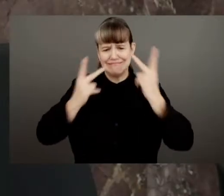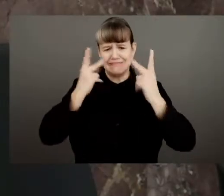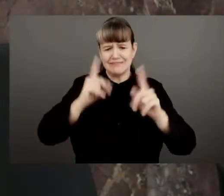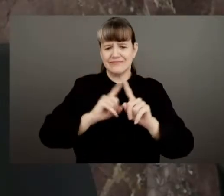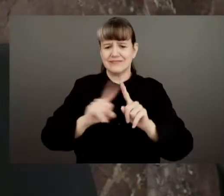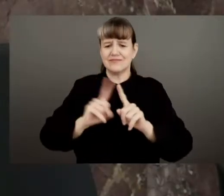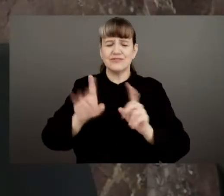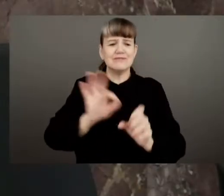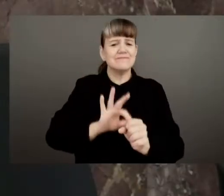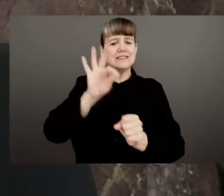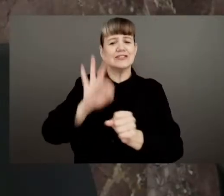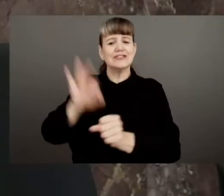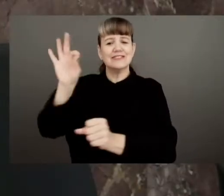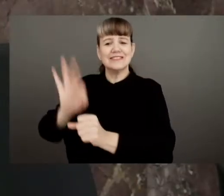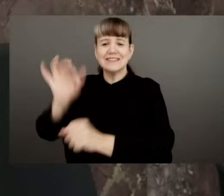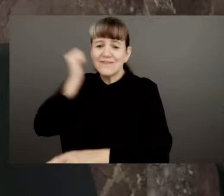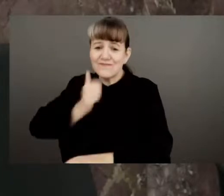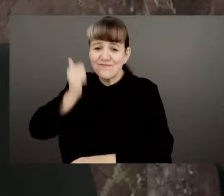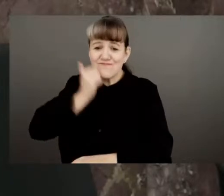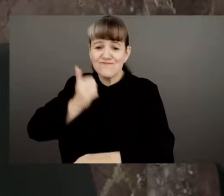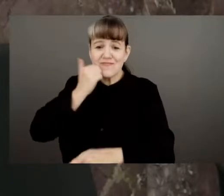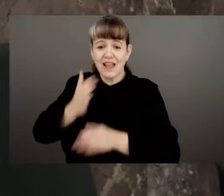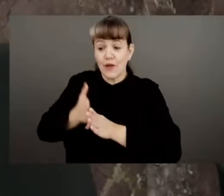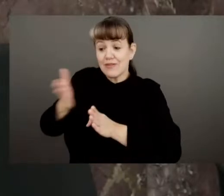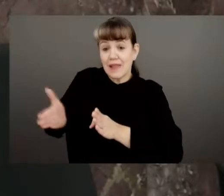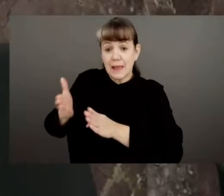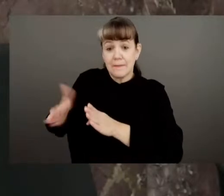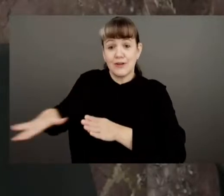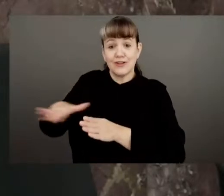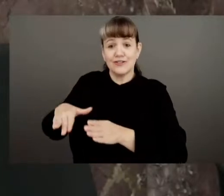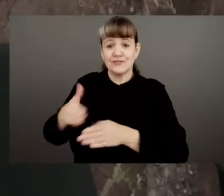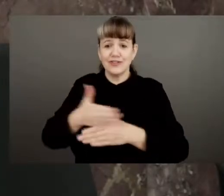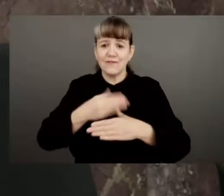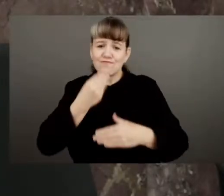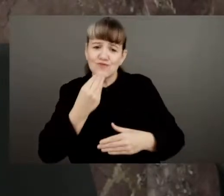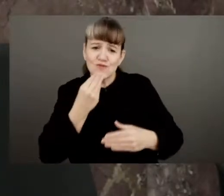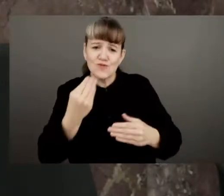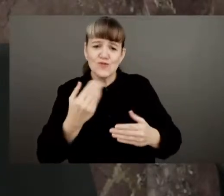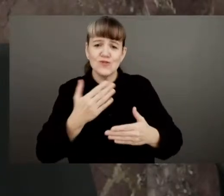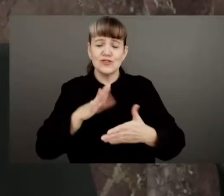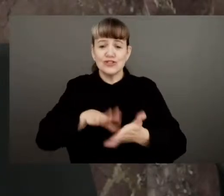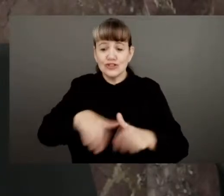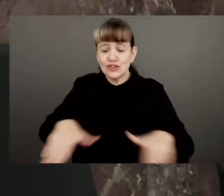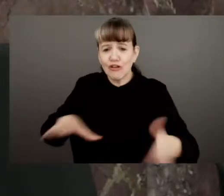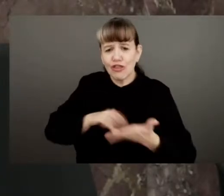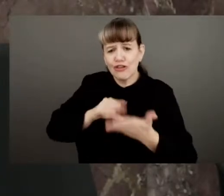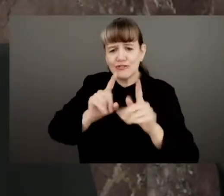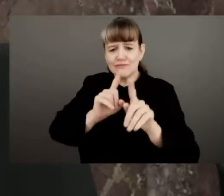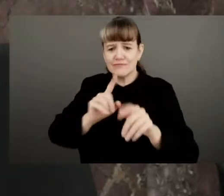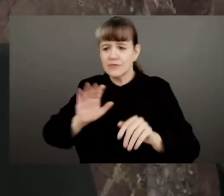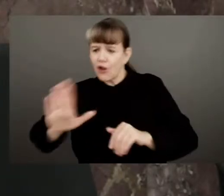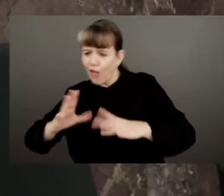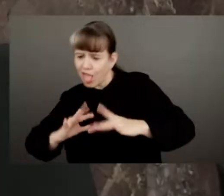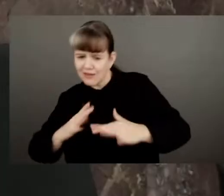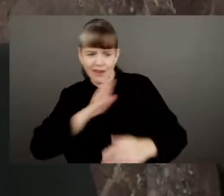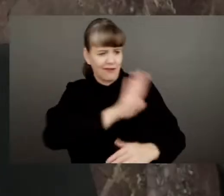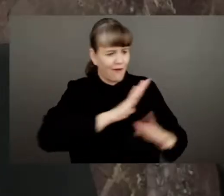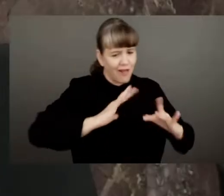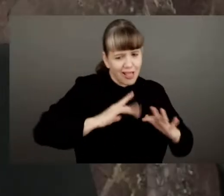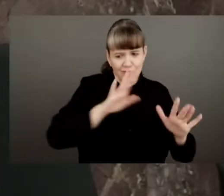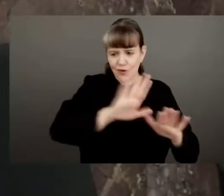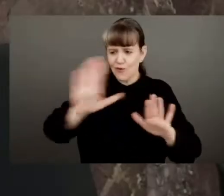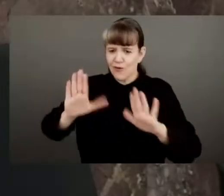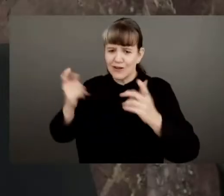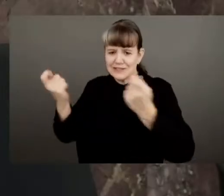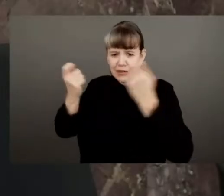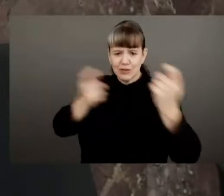each other's holidays, and families from every background coming together to help those in need. But